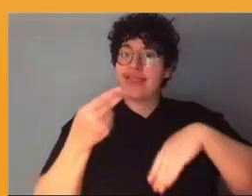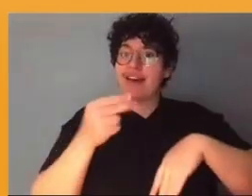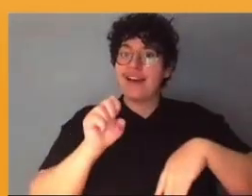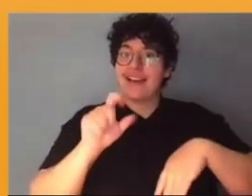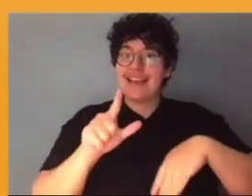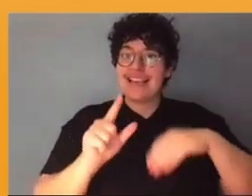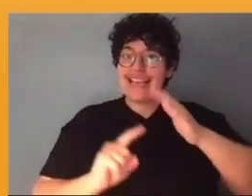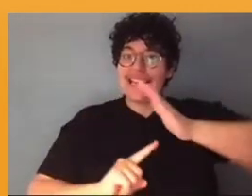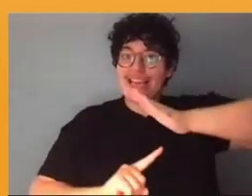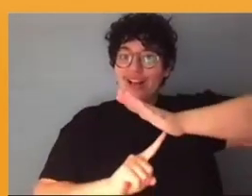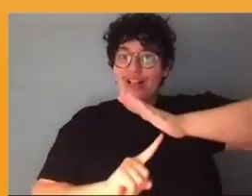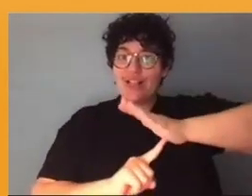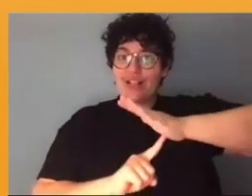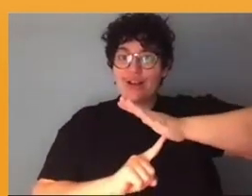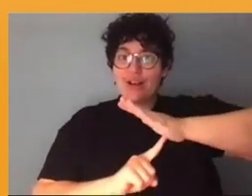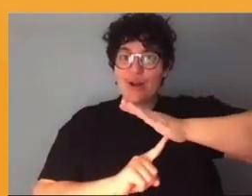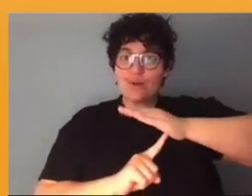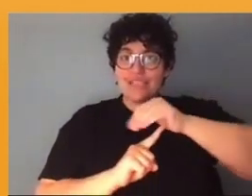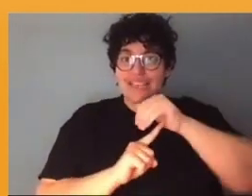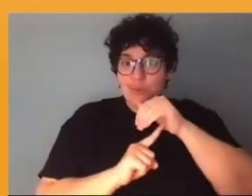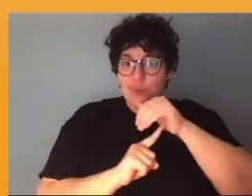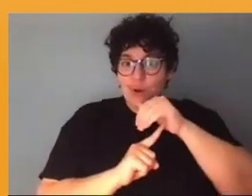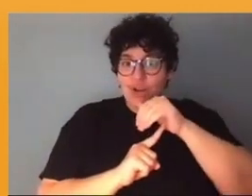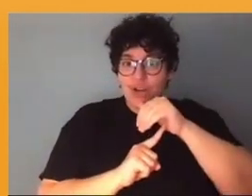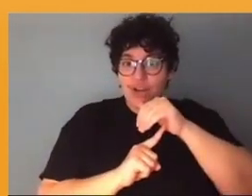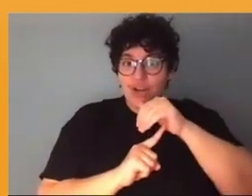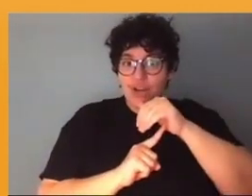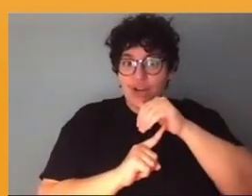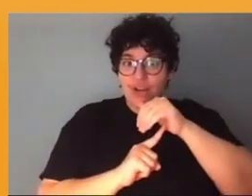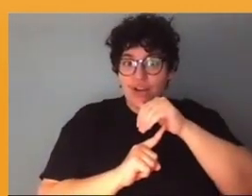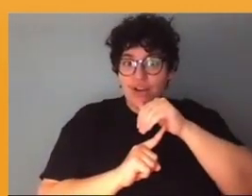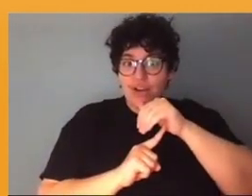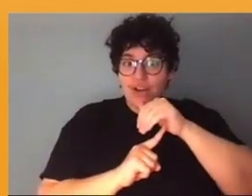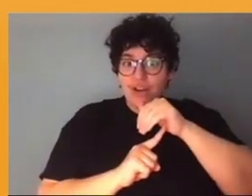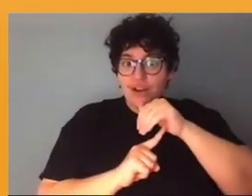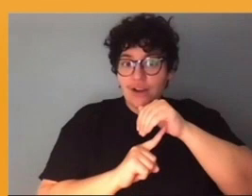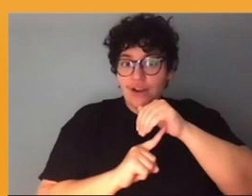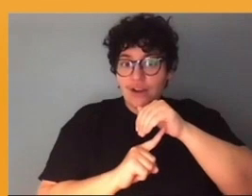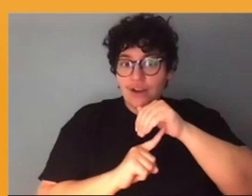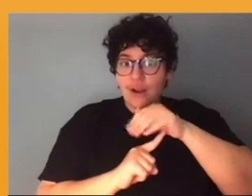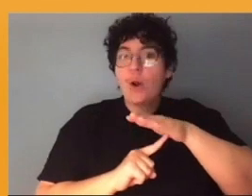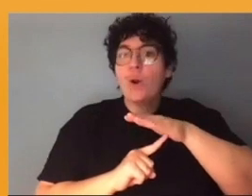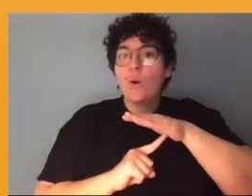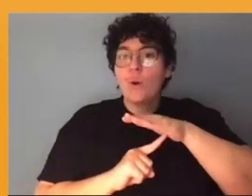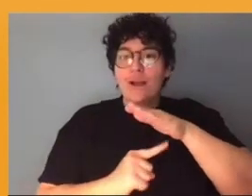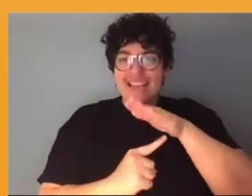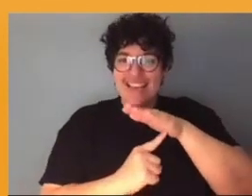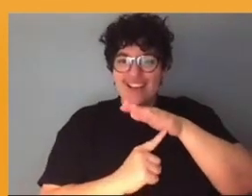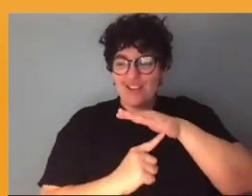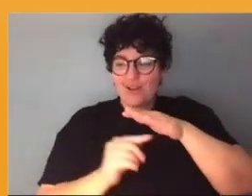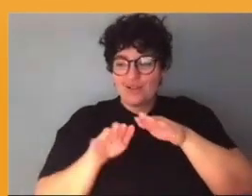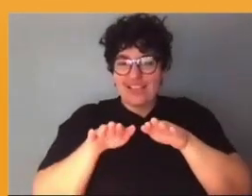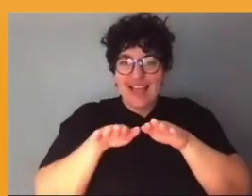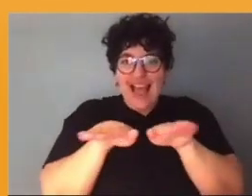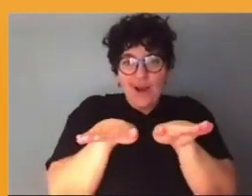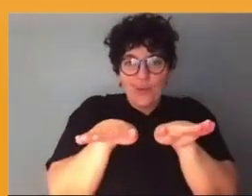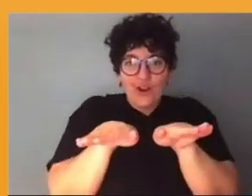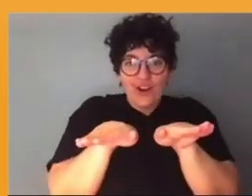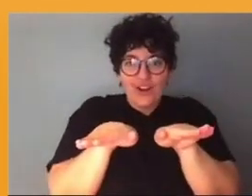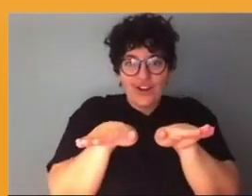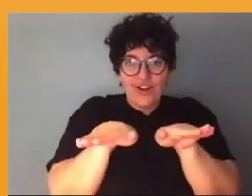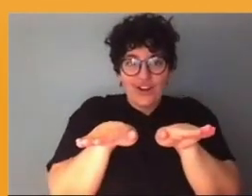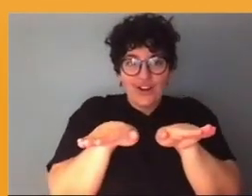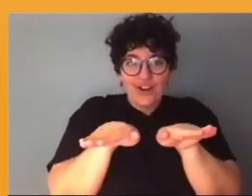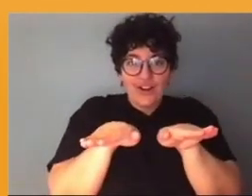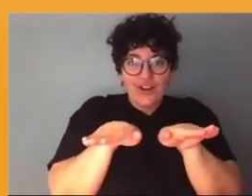inward, so that our toes go outward like this.